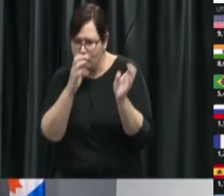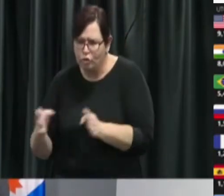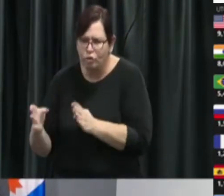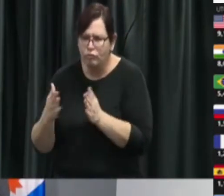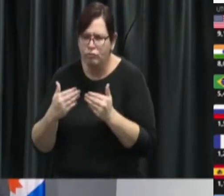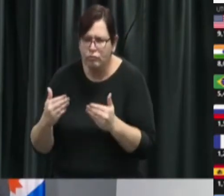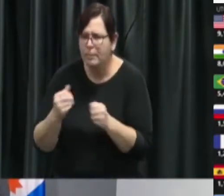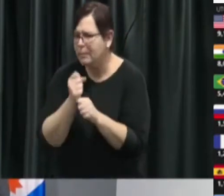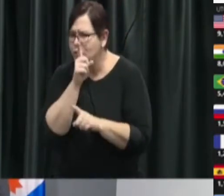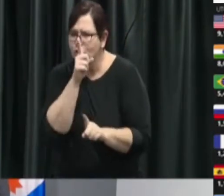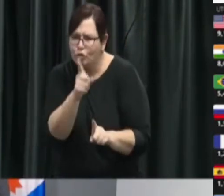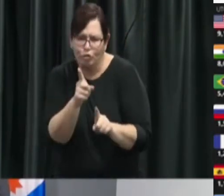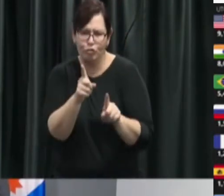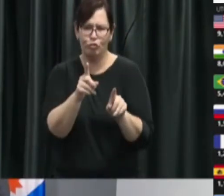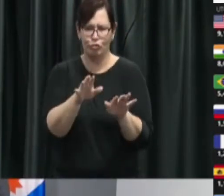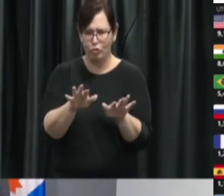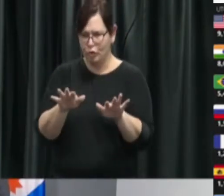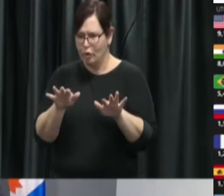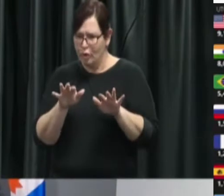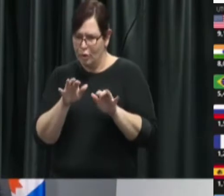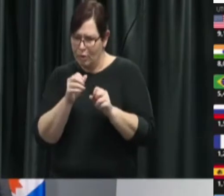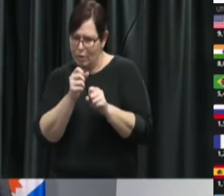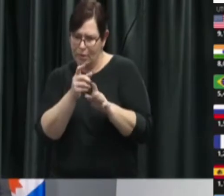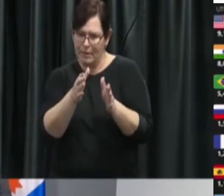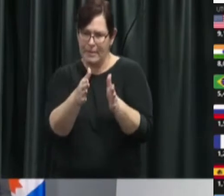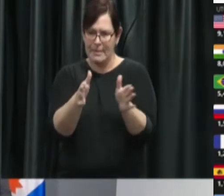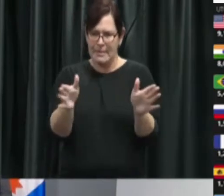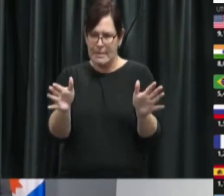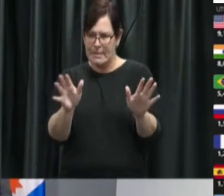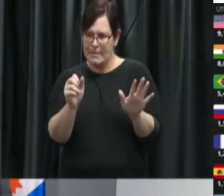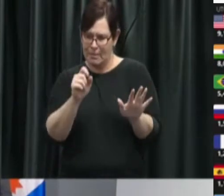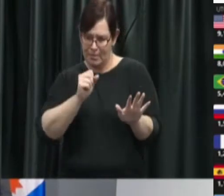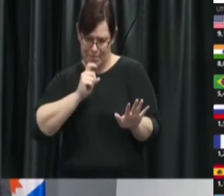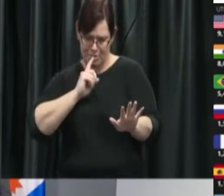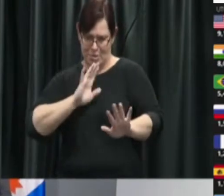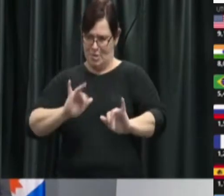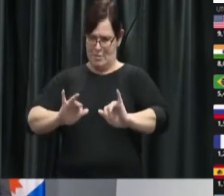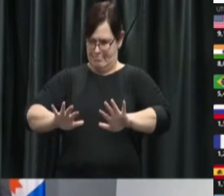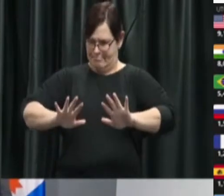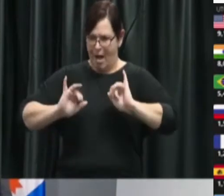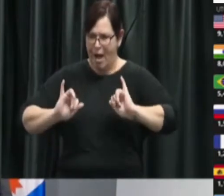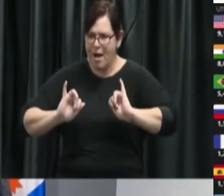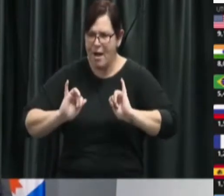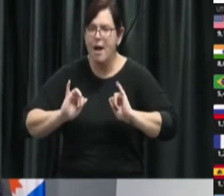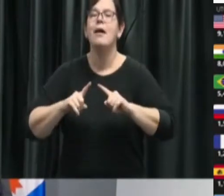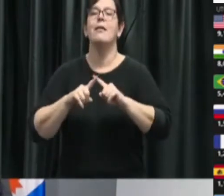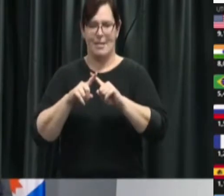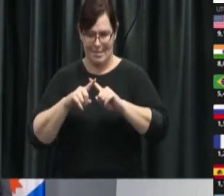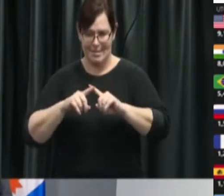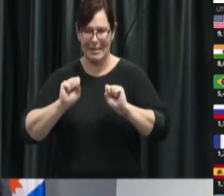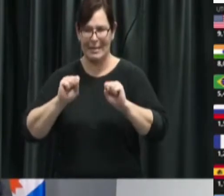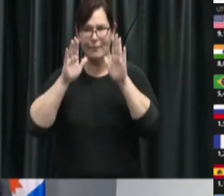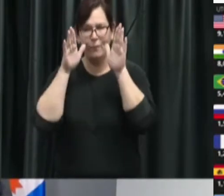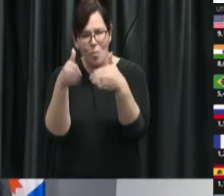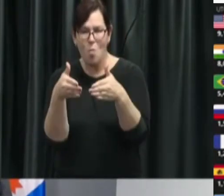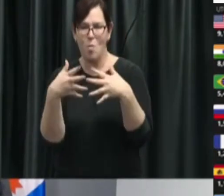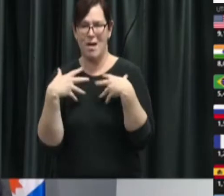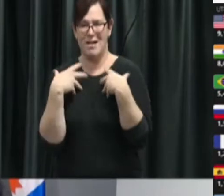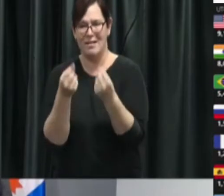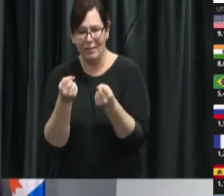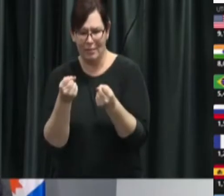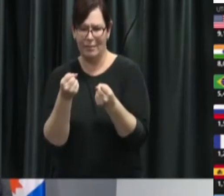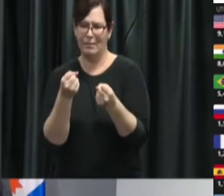the term is taken in its broadest context, the term public health, in its broadest context, obviously focused on COVID-19, but also taking